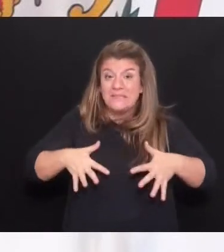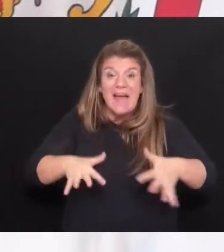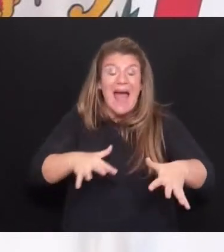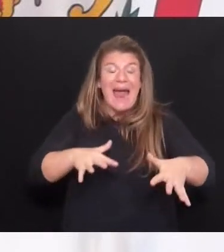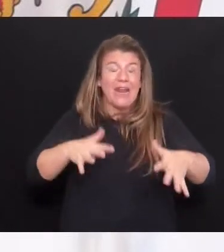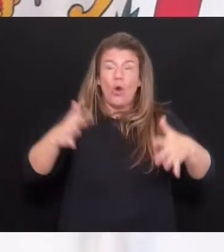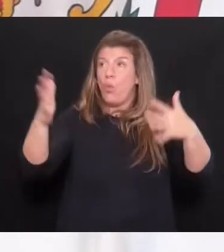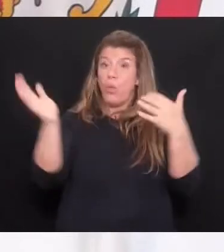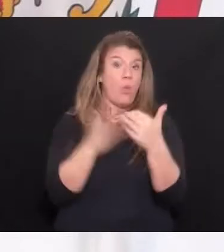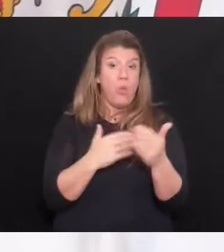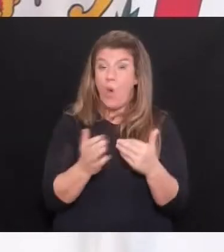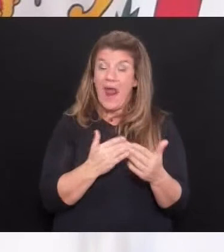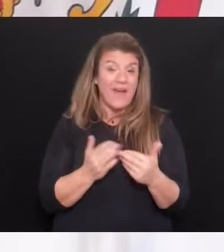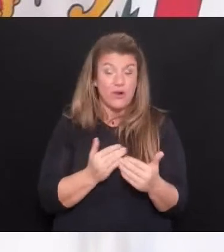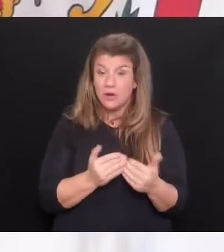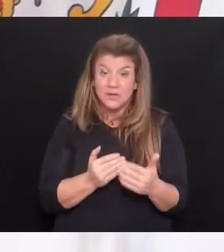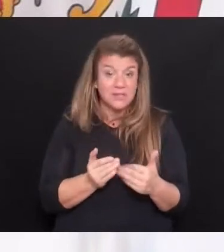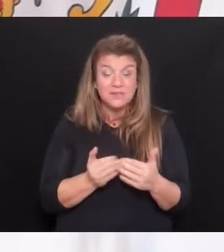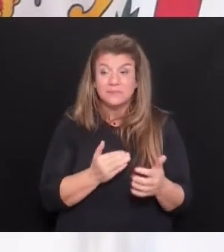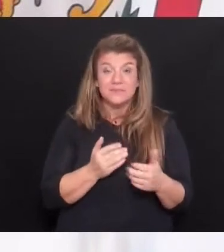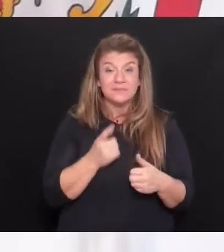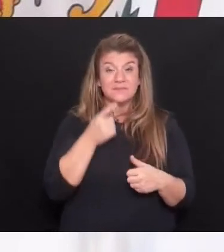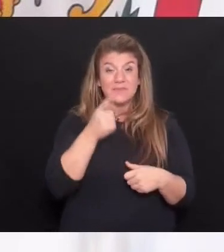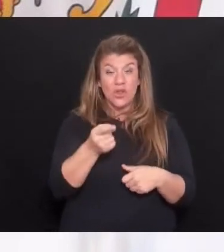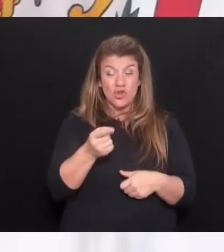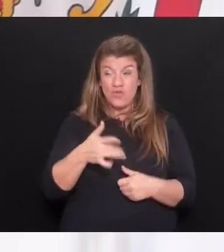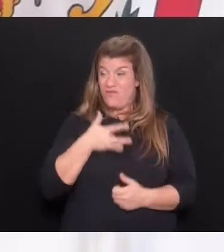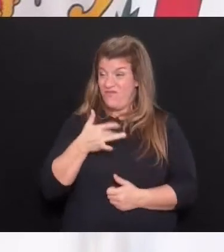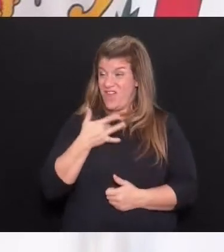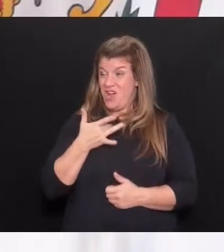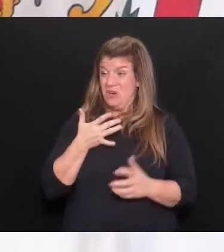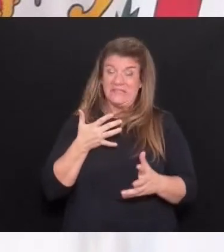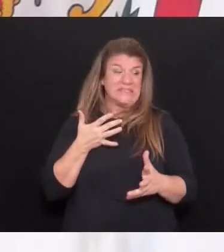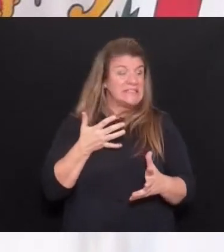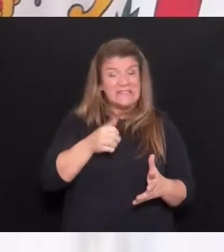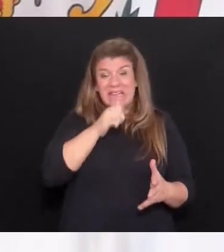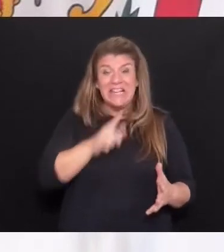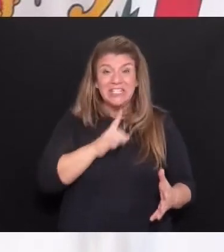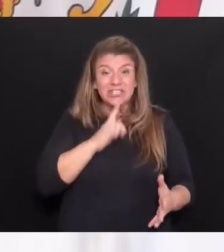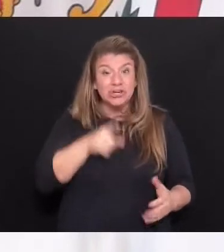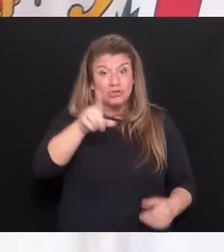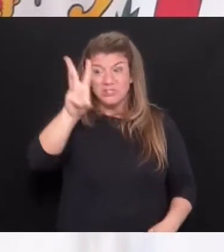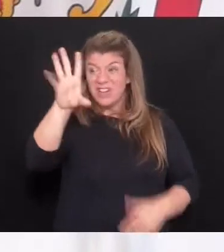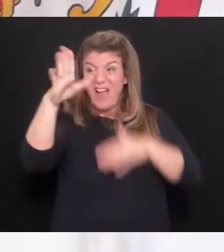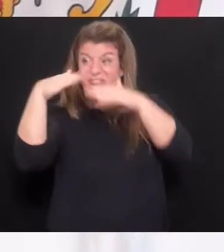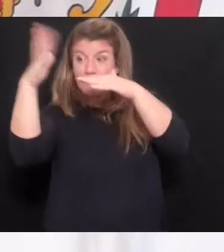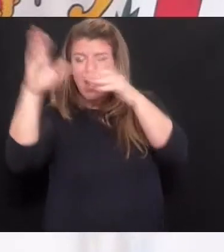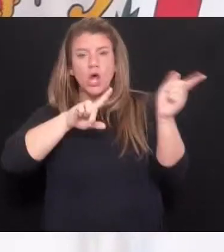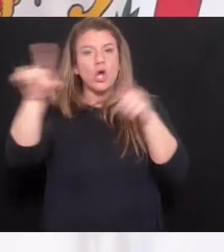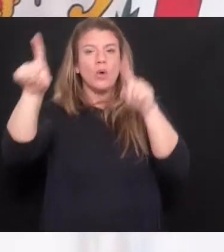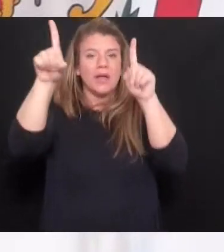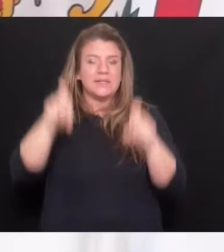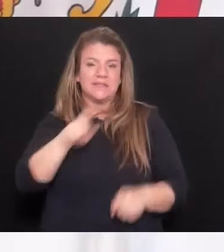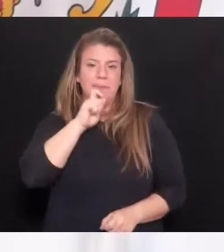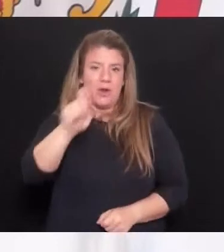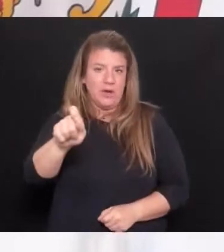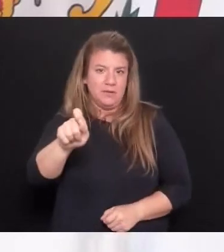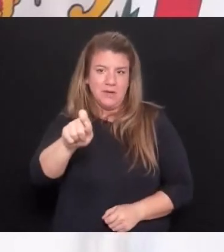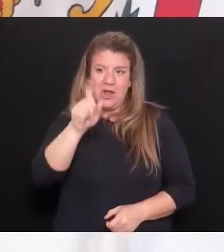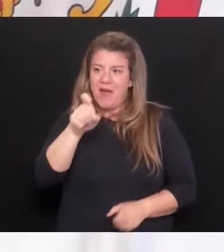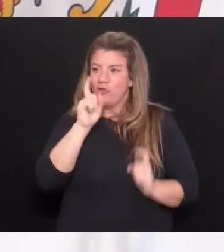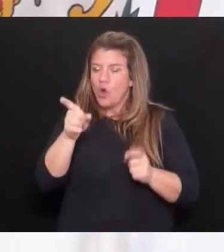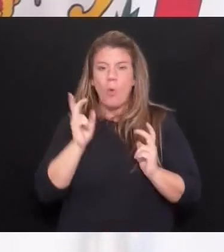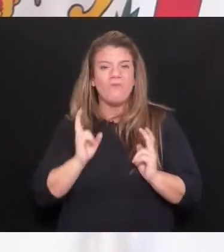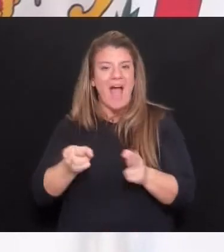or whatever it may be, and especially if you're 65 and above, you've got to go get tested. That's all there is to it. You've got to go quickly to